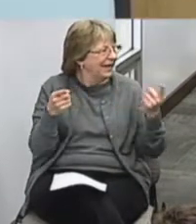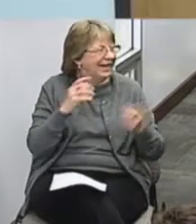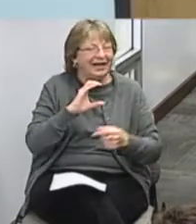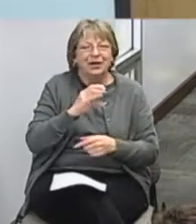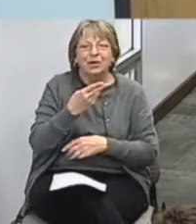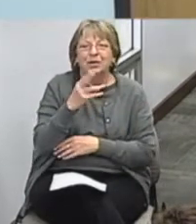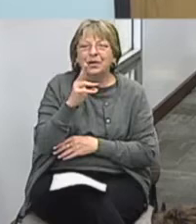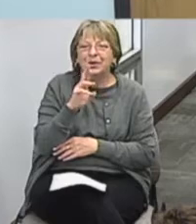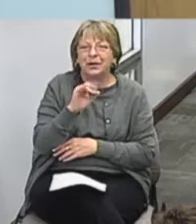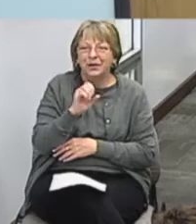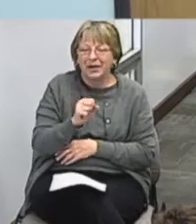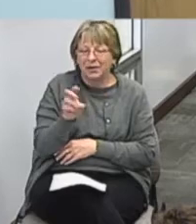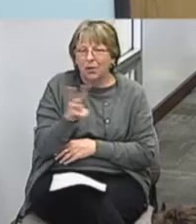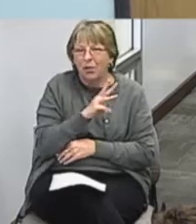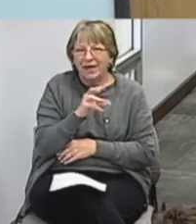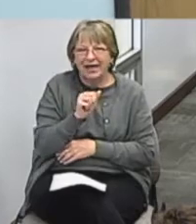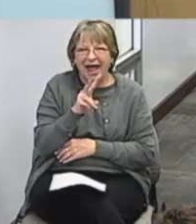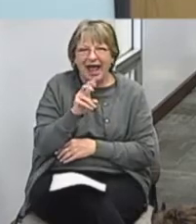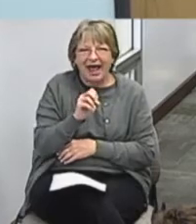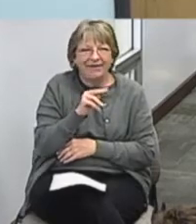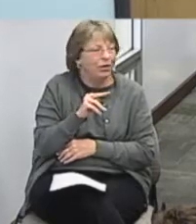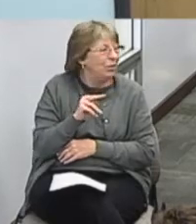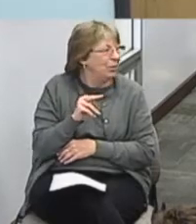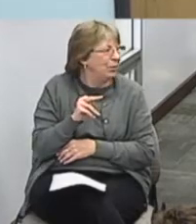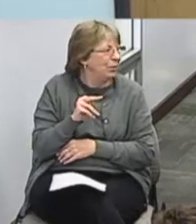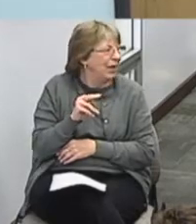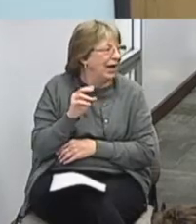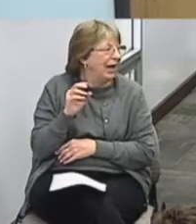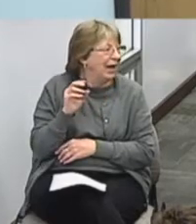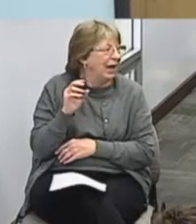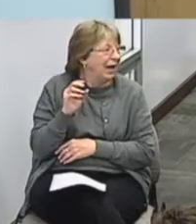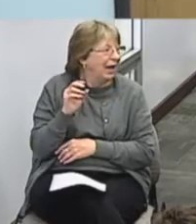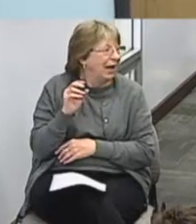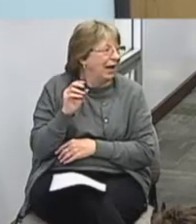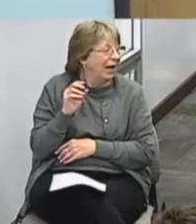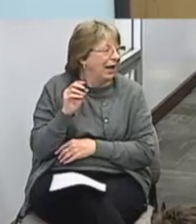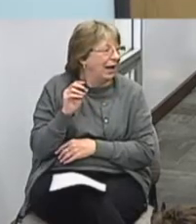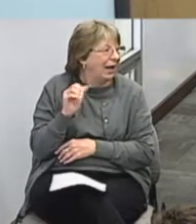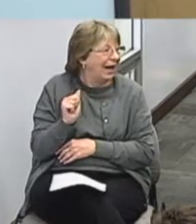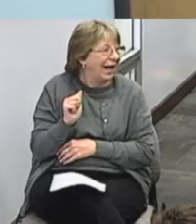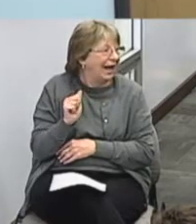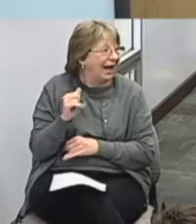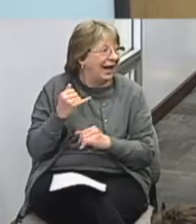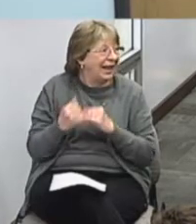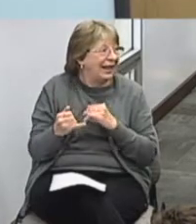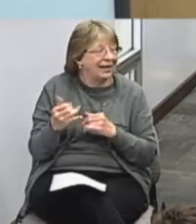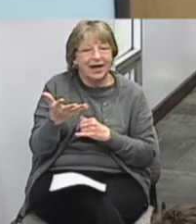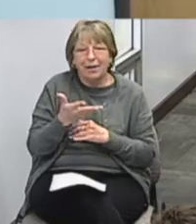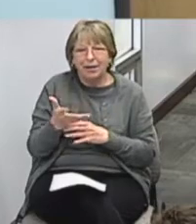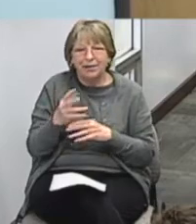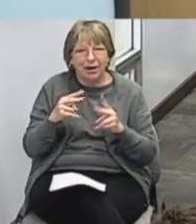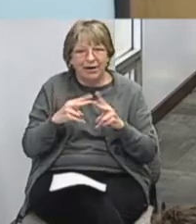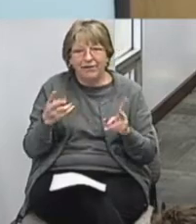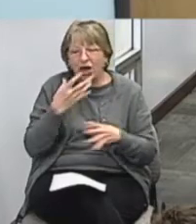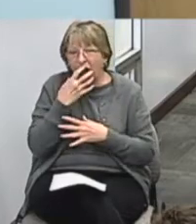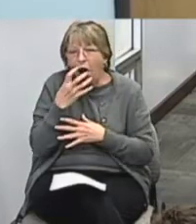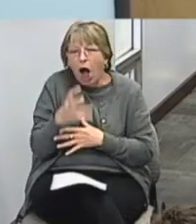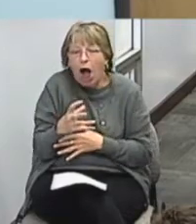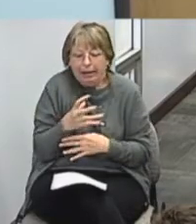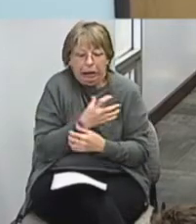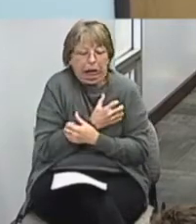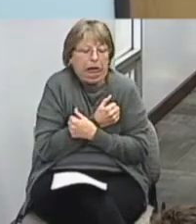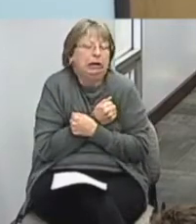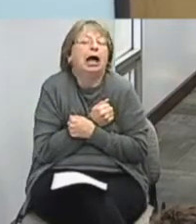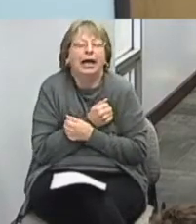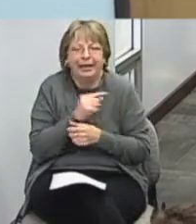Wietrich, Thank 10 you. West Avenue A, Perfect. Hutchinson. So last time I was here, I was in a very hot, skin-tight green